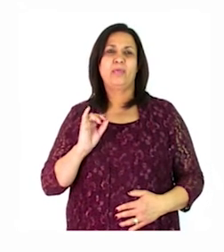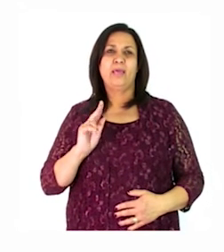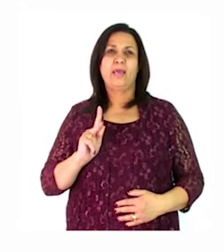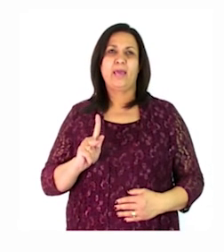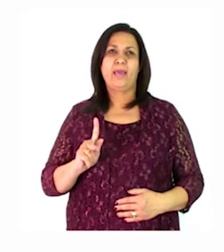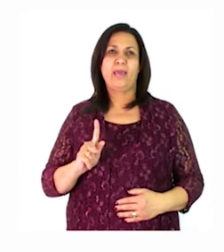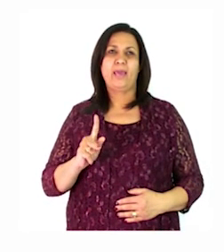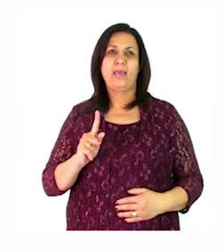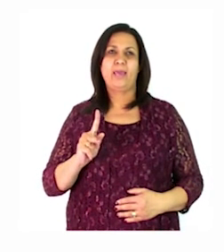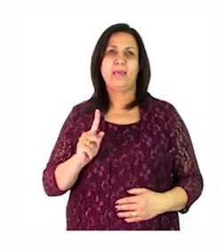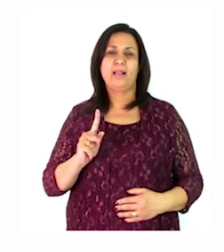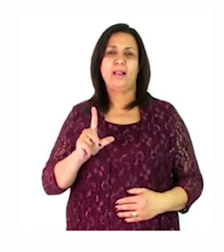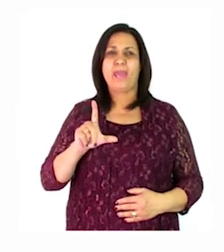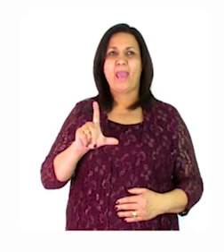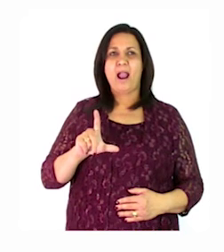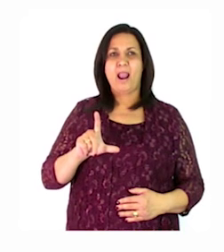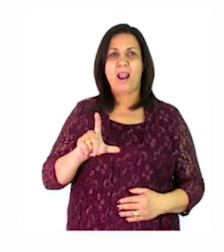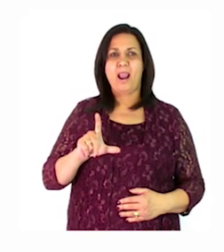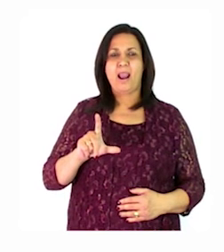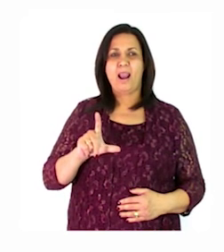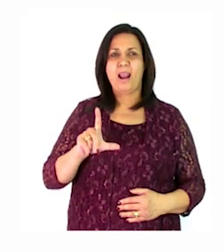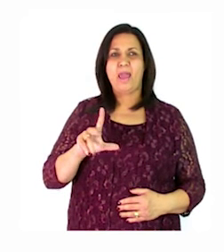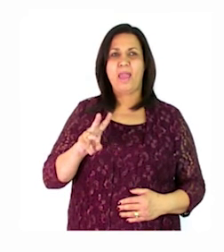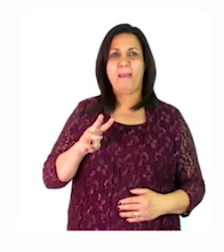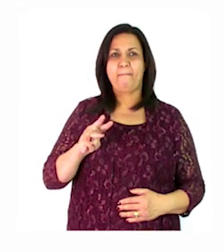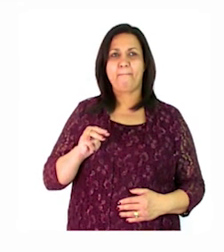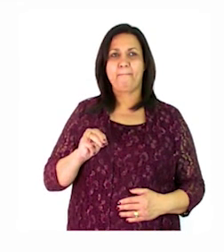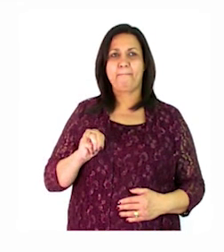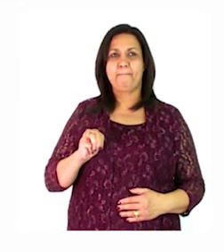K, L, M,